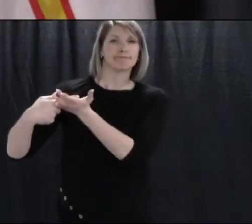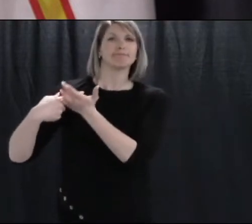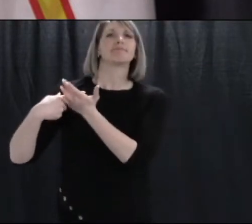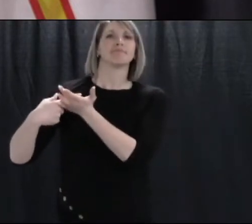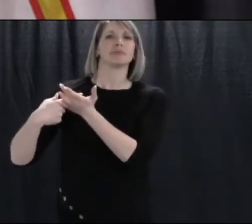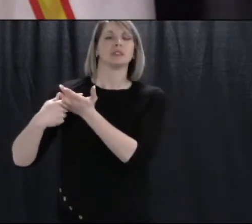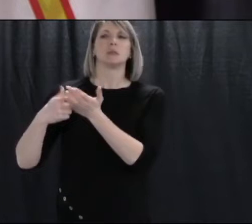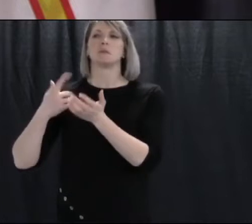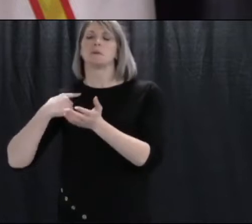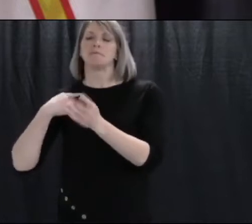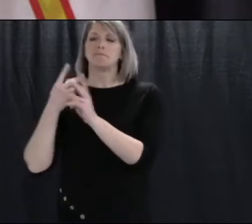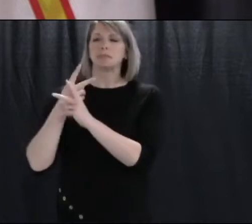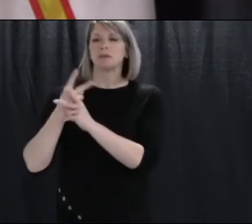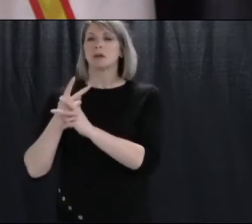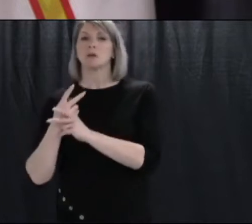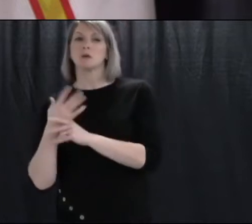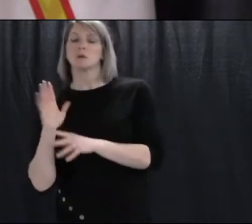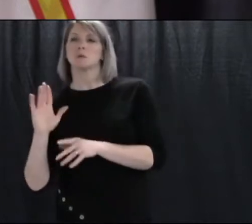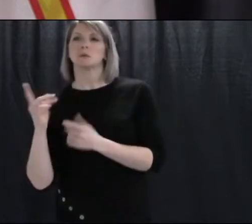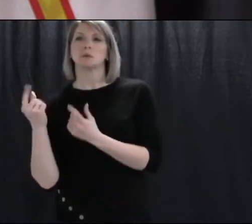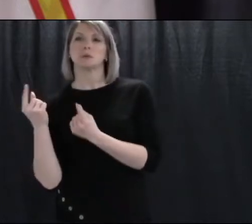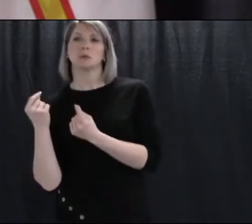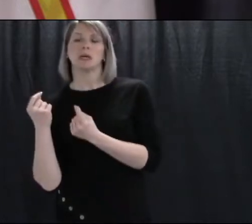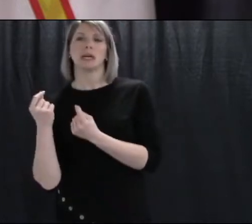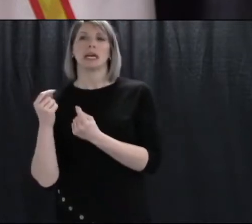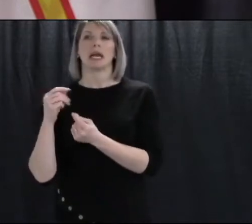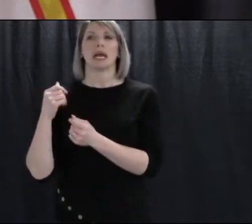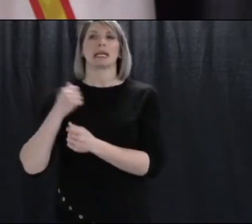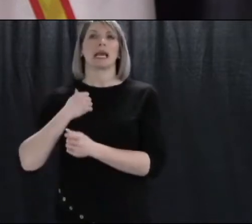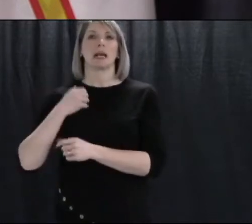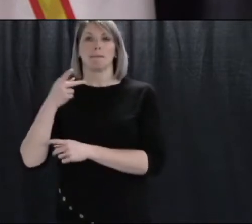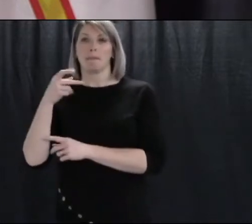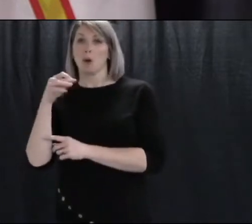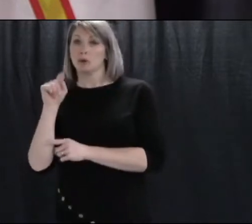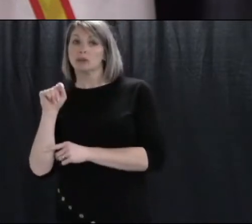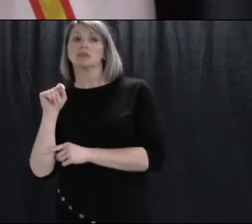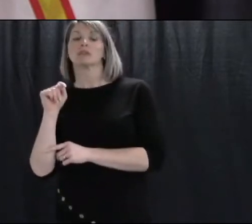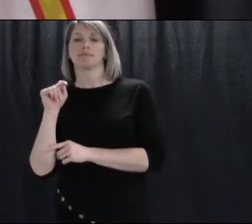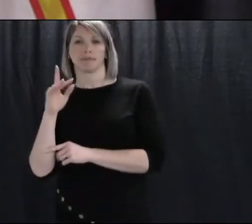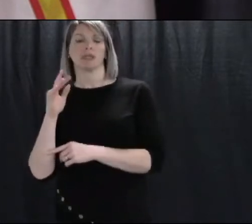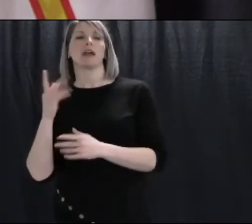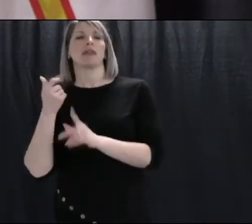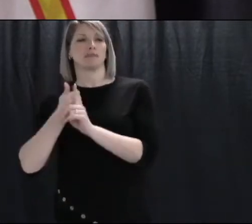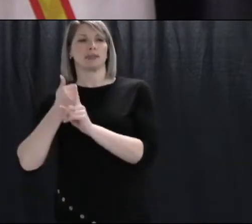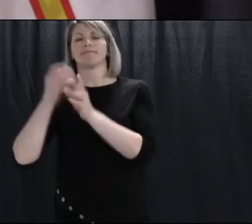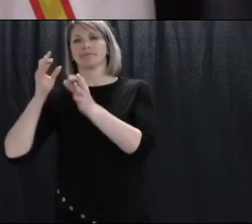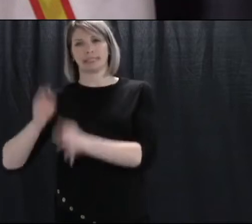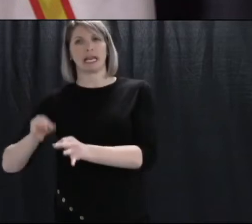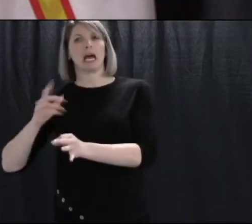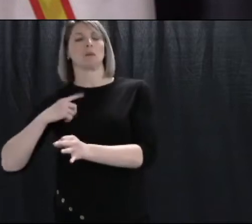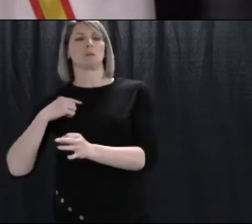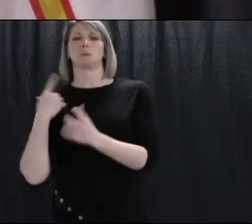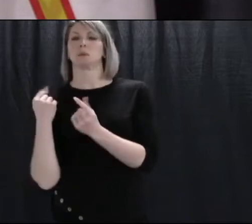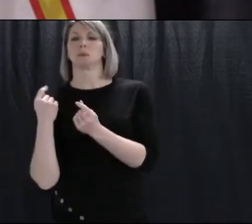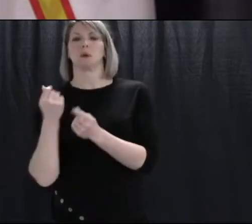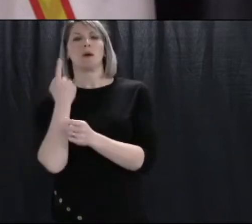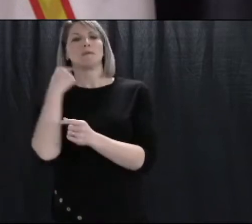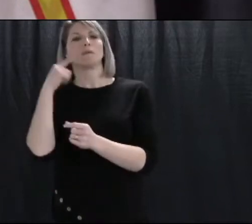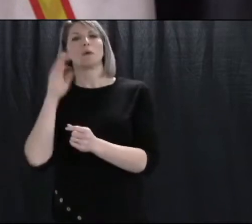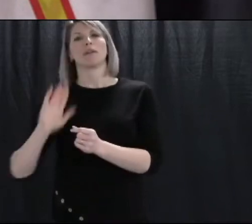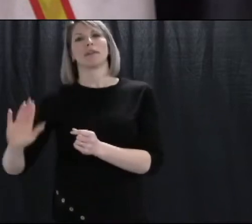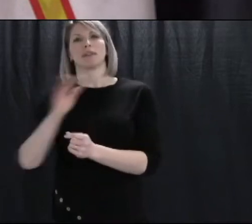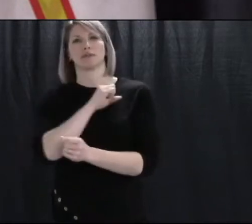the responses and so on is that Canada Post has responded, and they're taking the necessary steps that is required